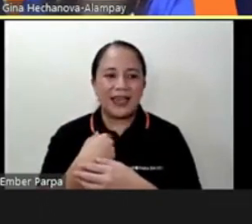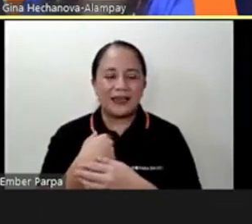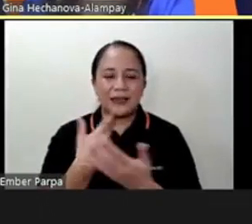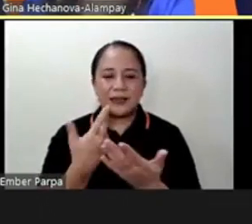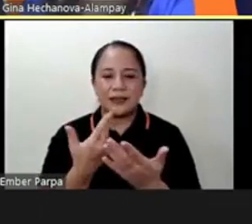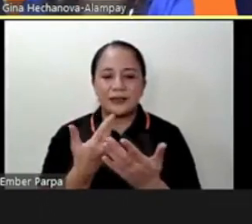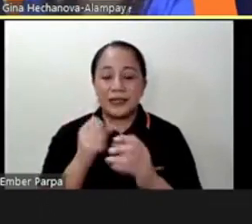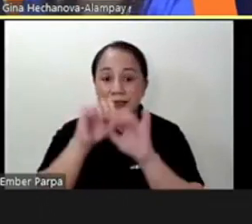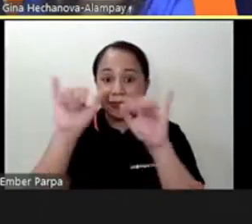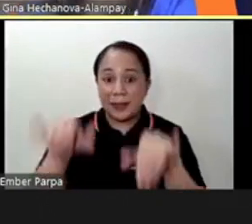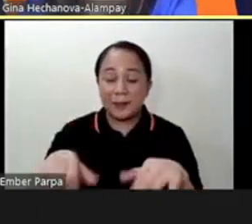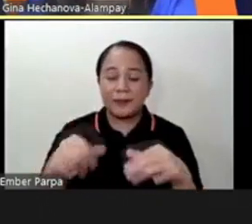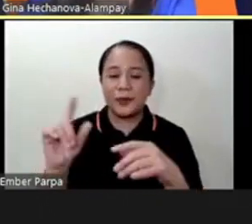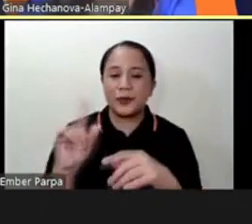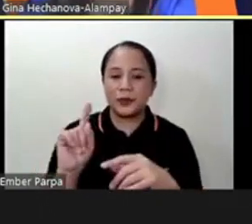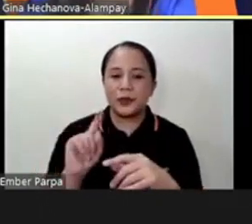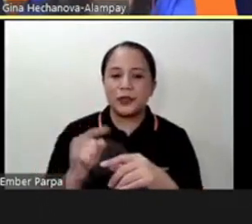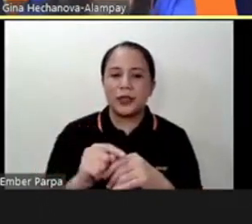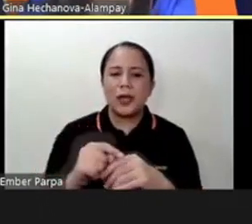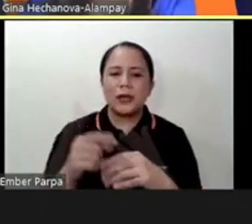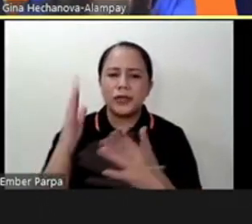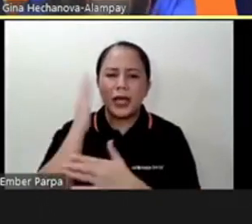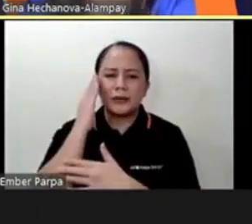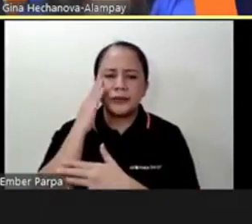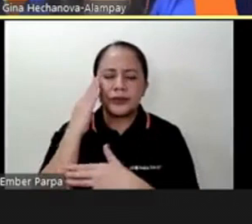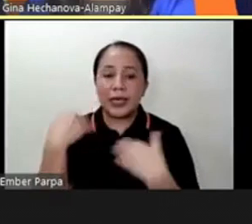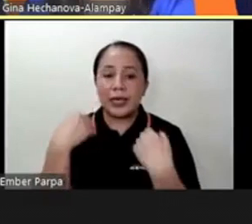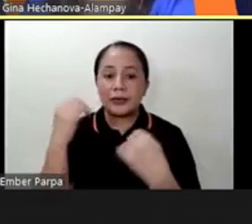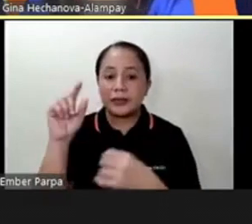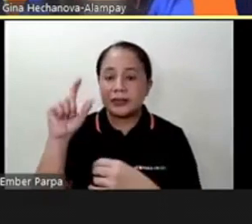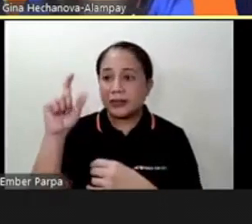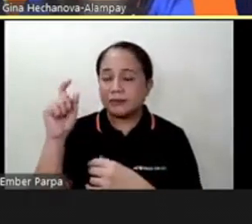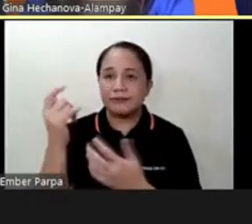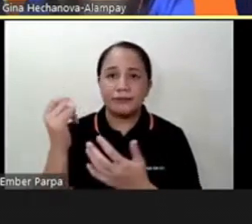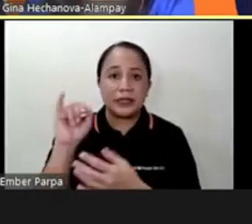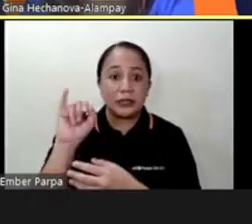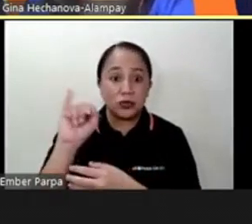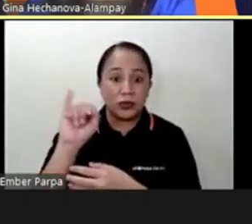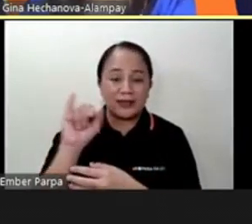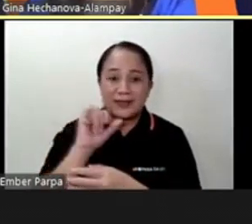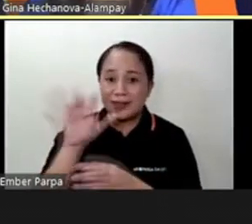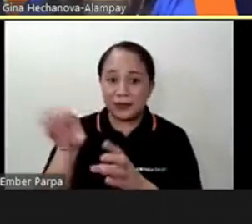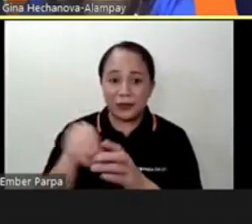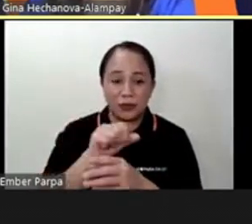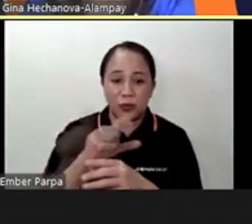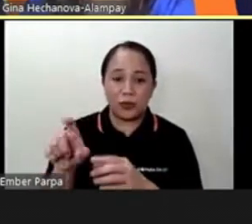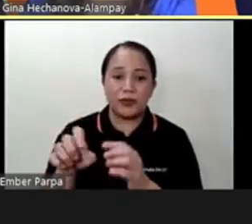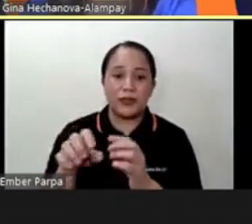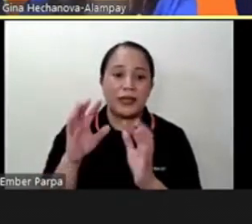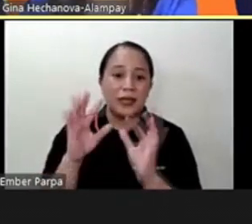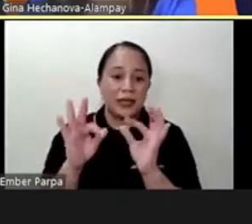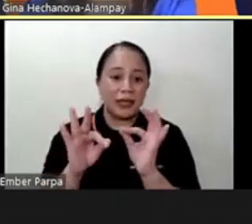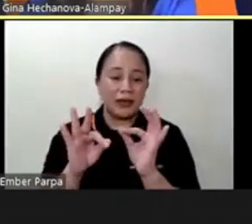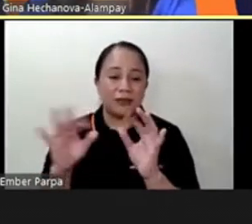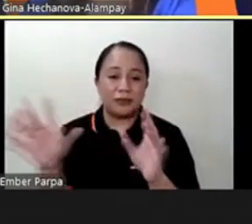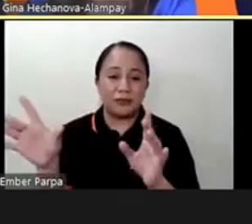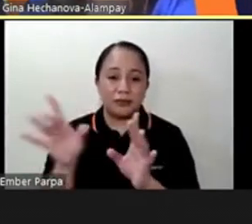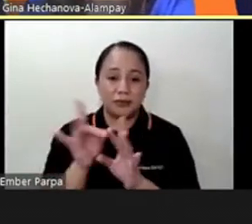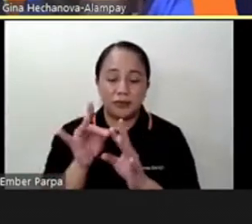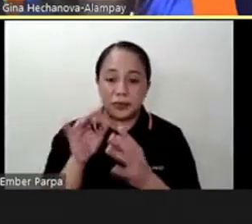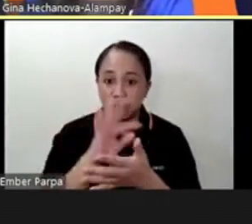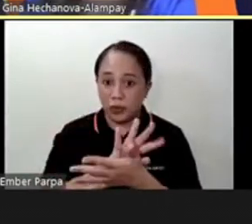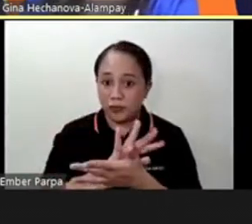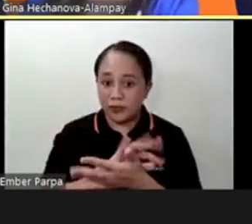where we know that our health insurance will not cover everything, especially if you've been hit hard by